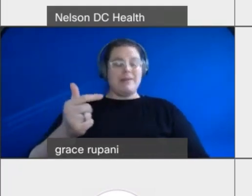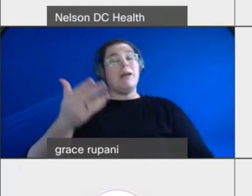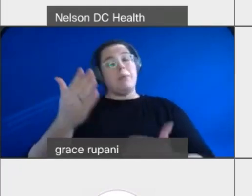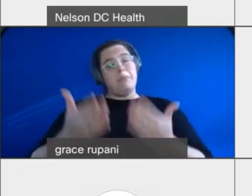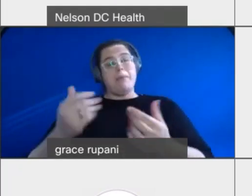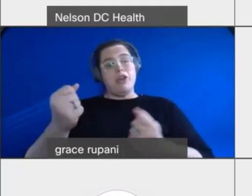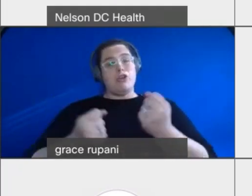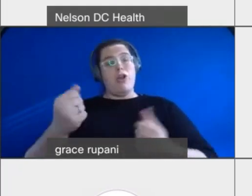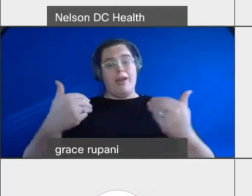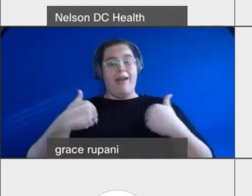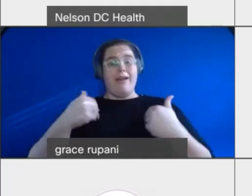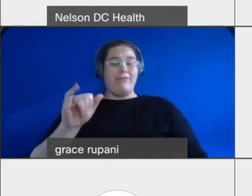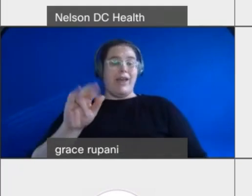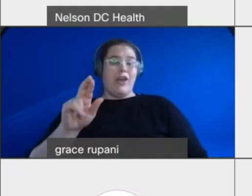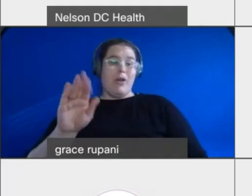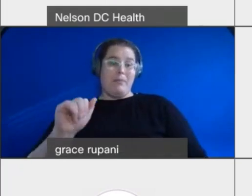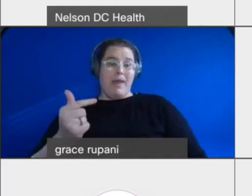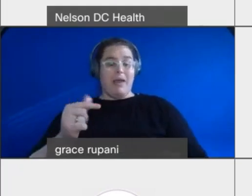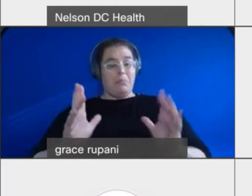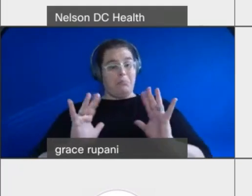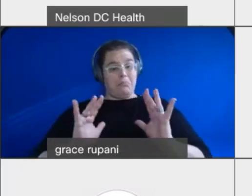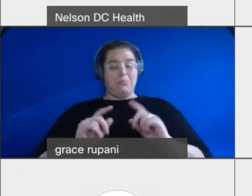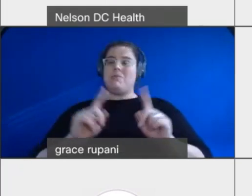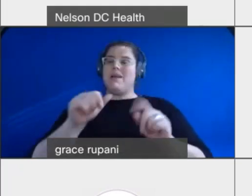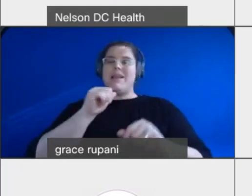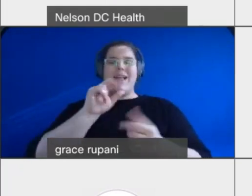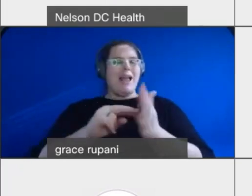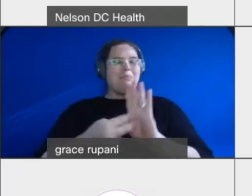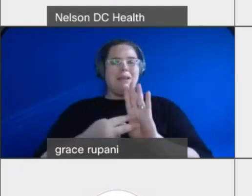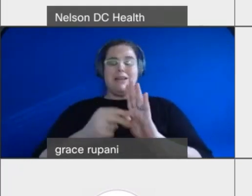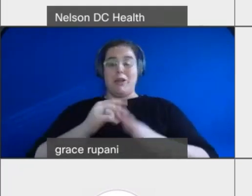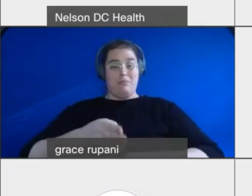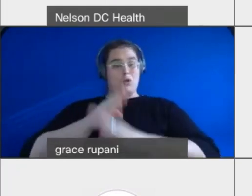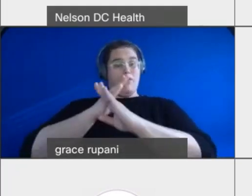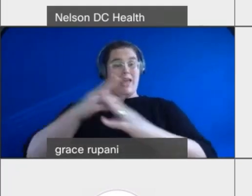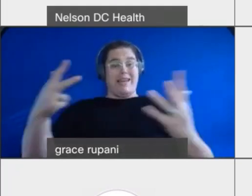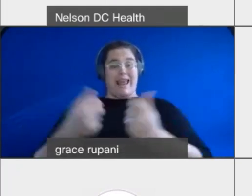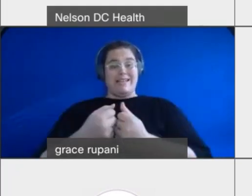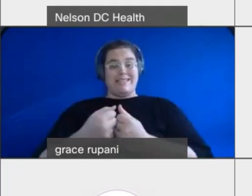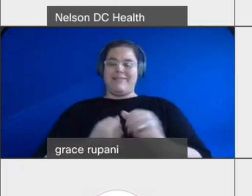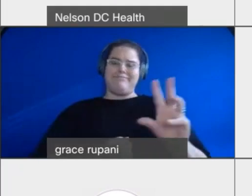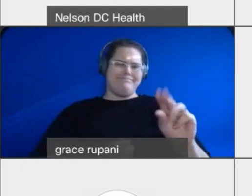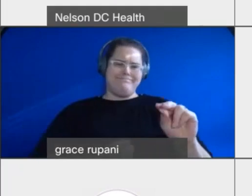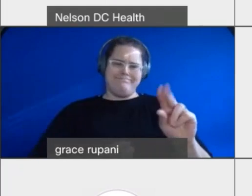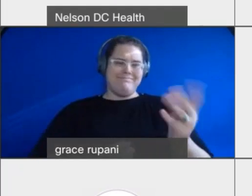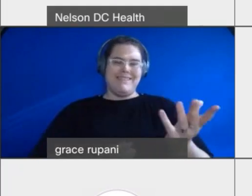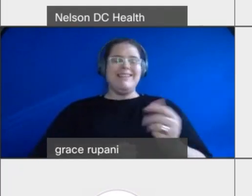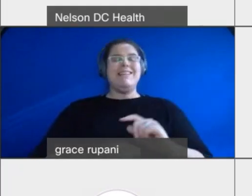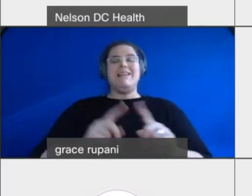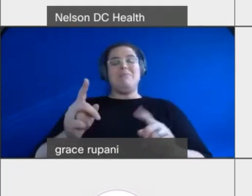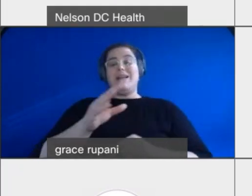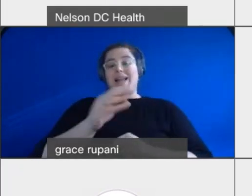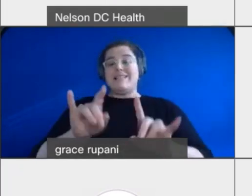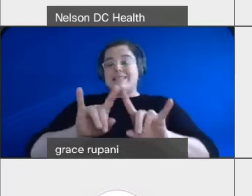it does not stop you from getting into an accident. It also does not mean that you should